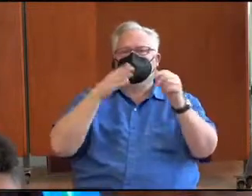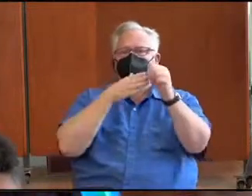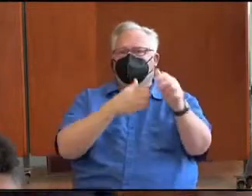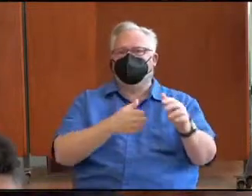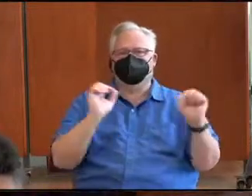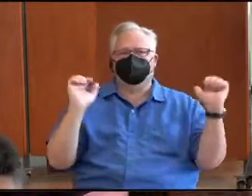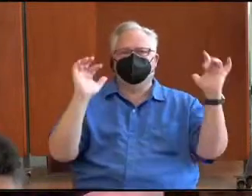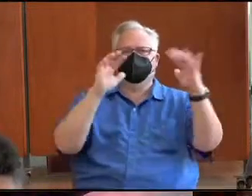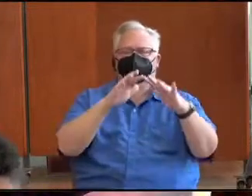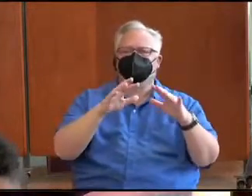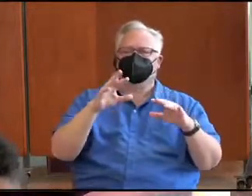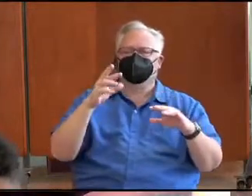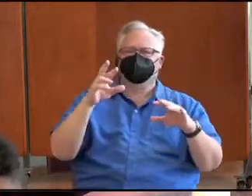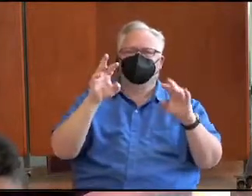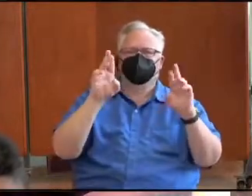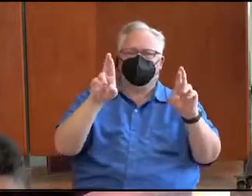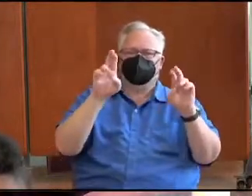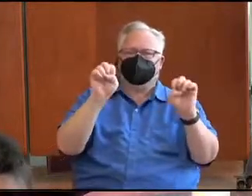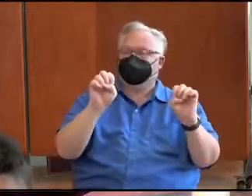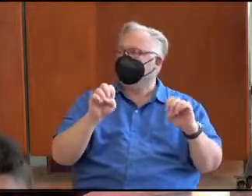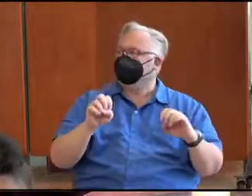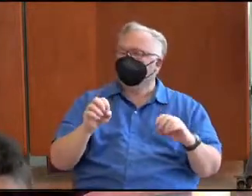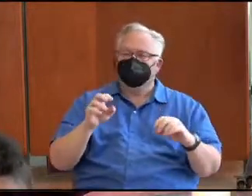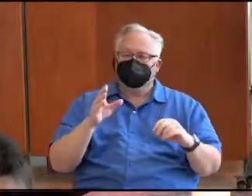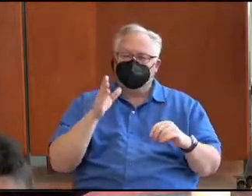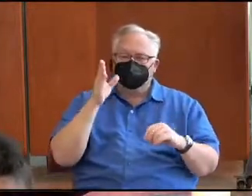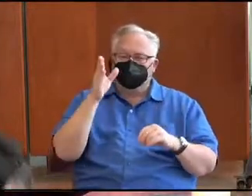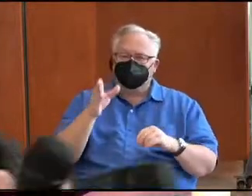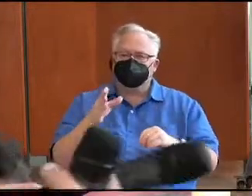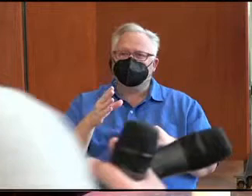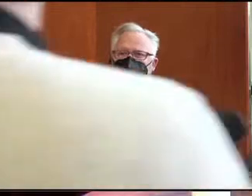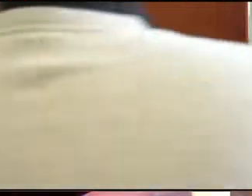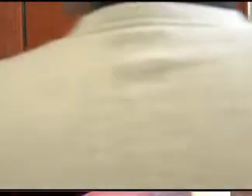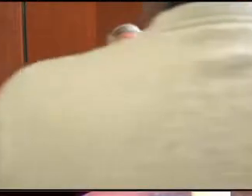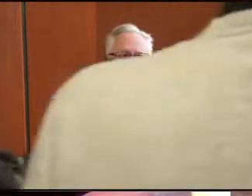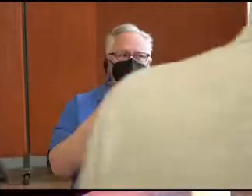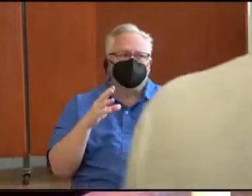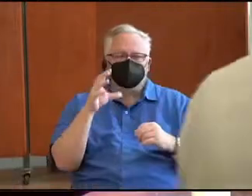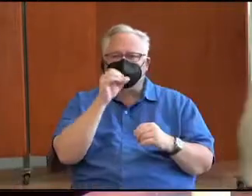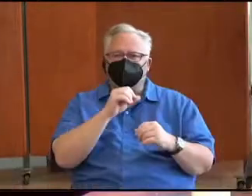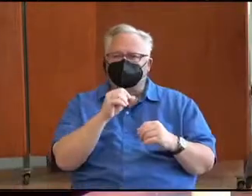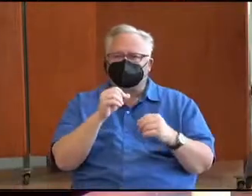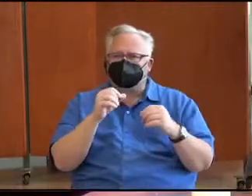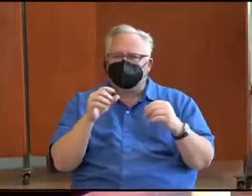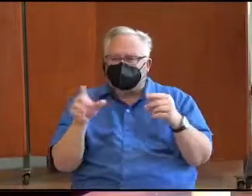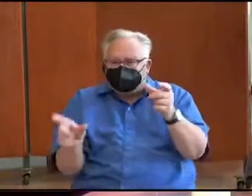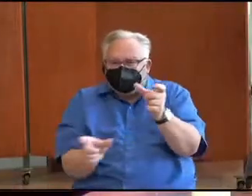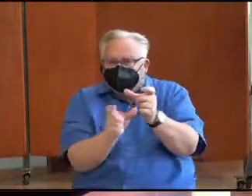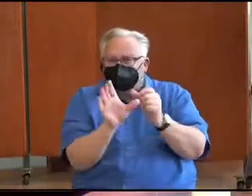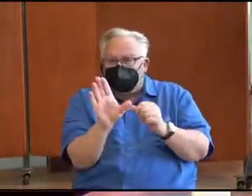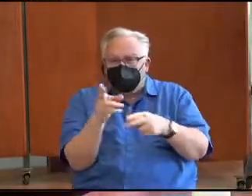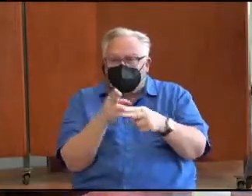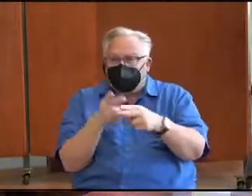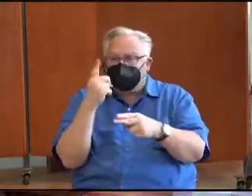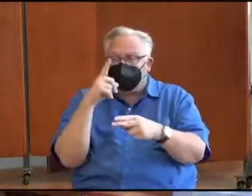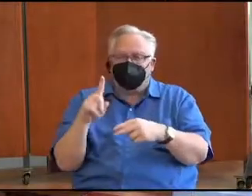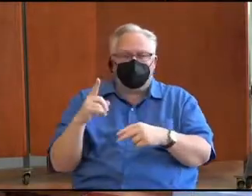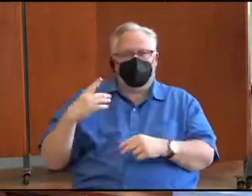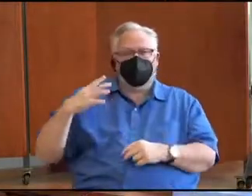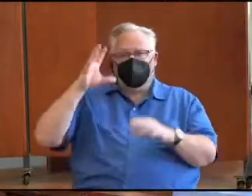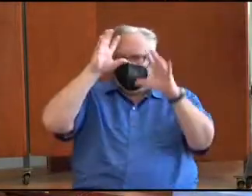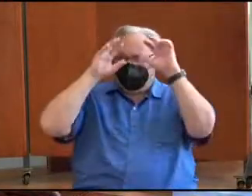Would it be too presumptuous to just slide your name in for candidacy for the presidency?